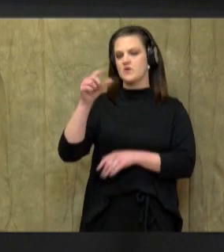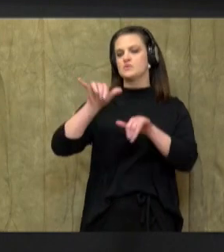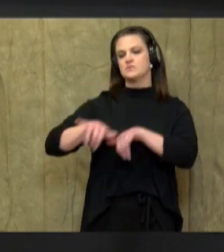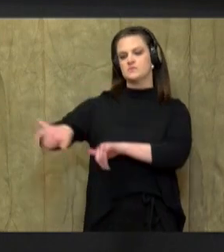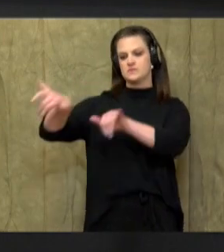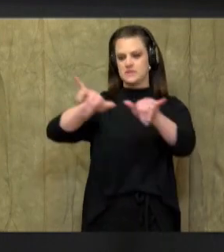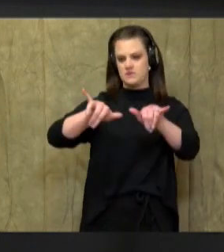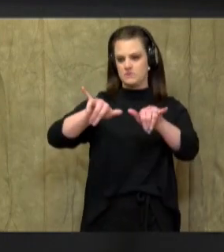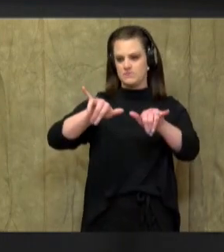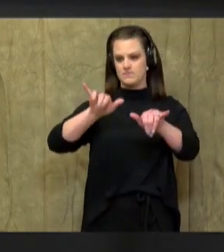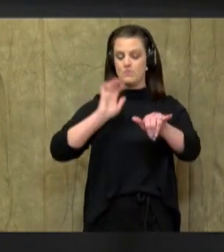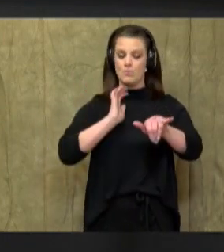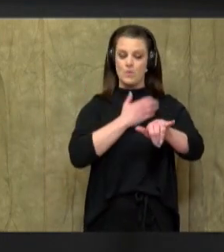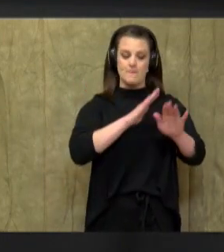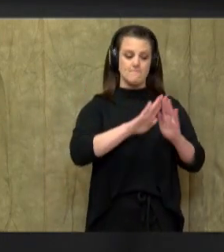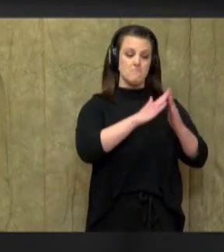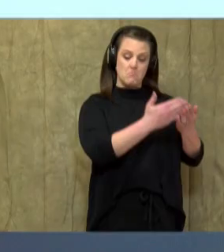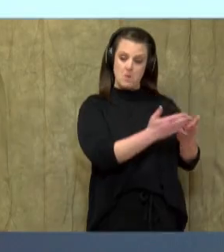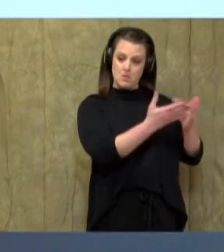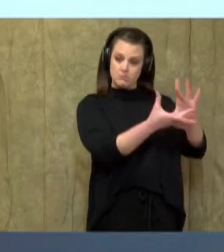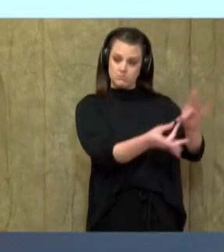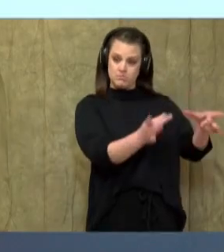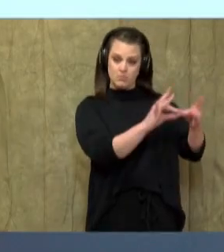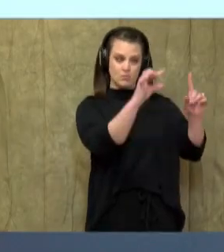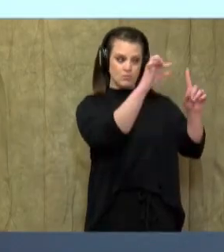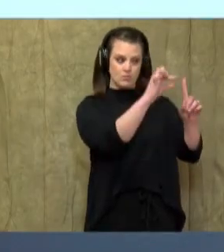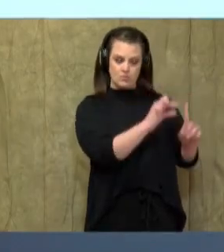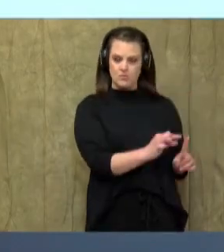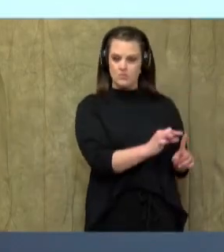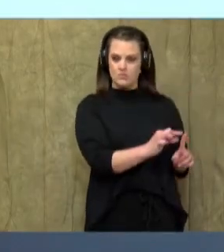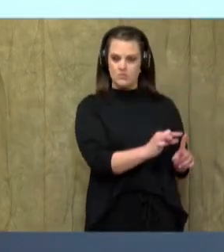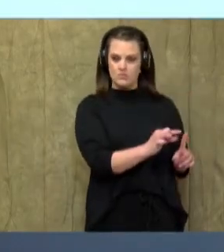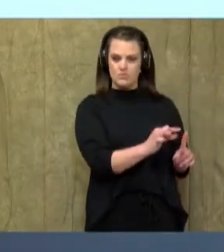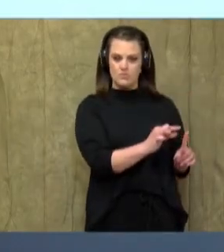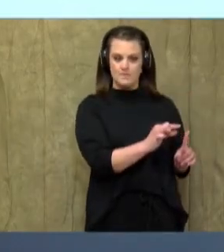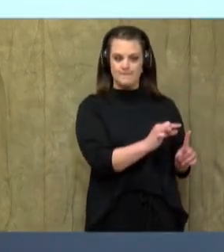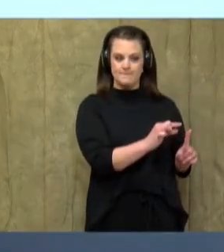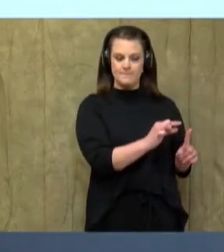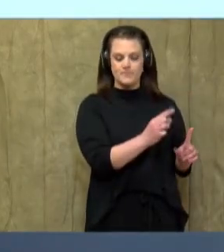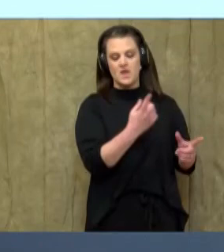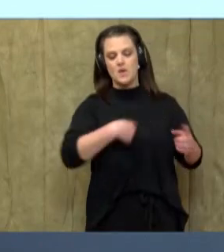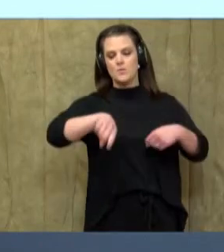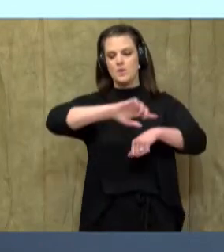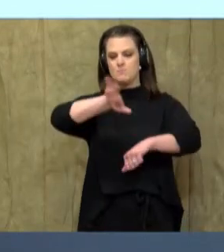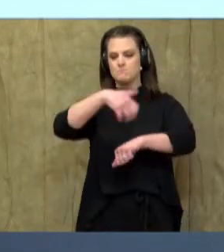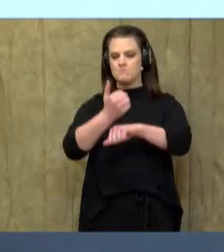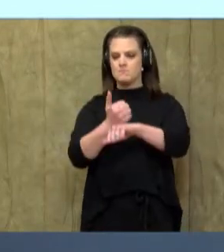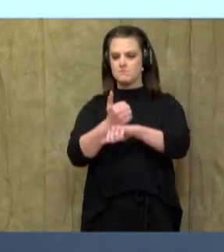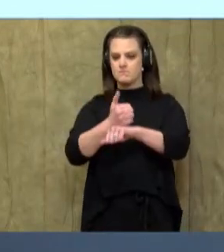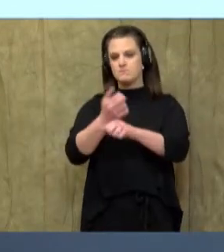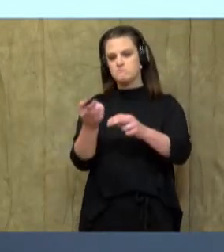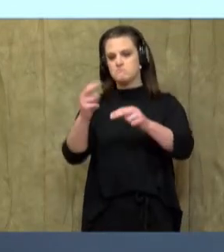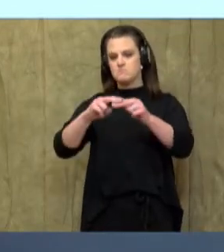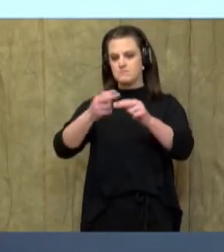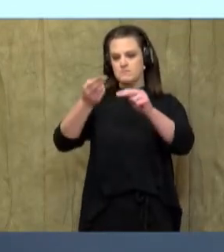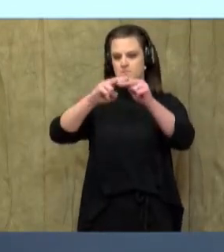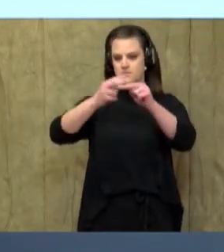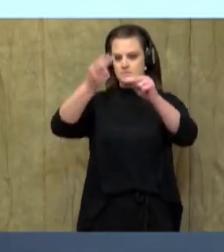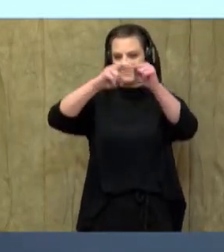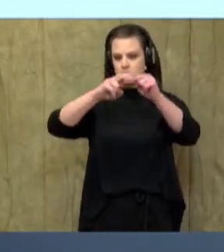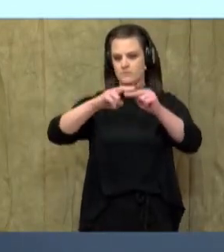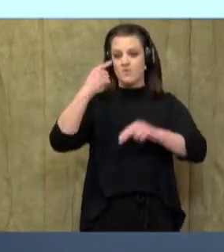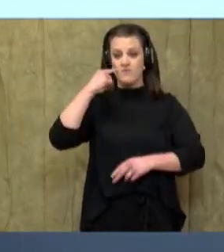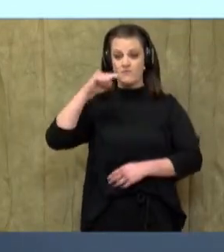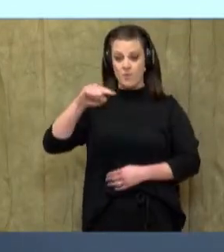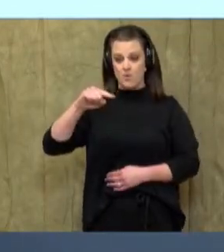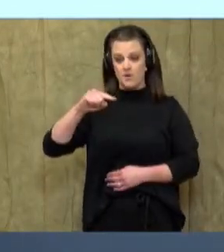taking text evidence and we are building from that text evidence